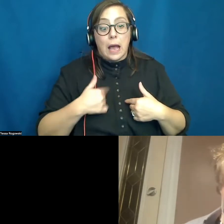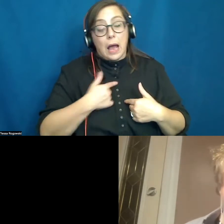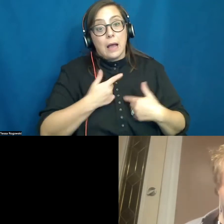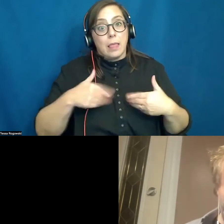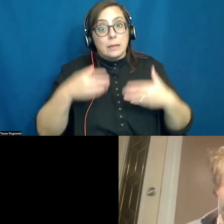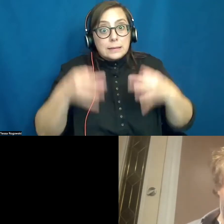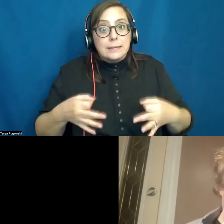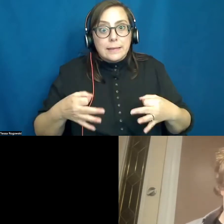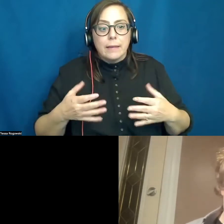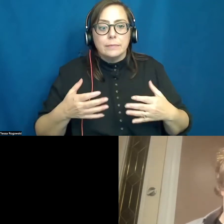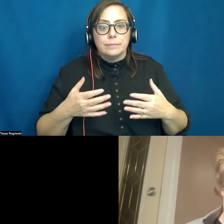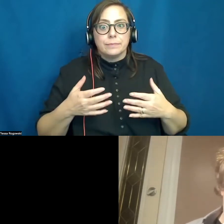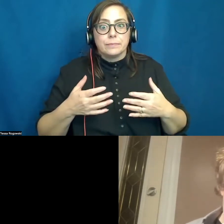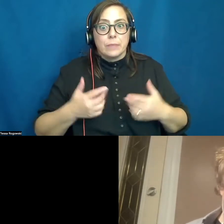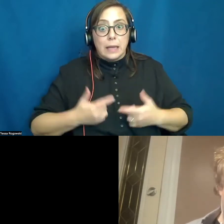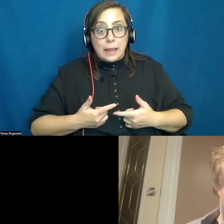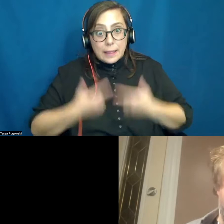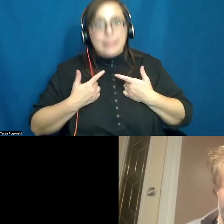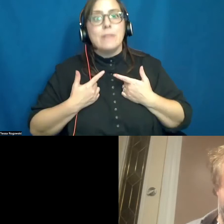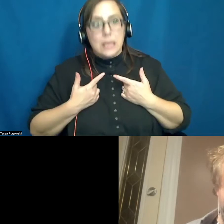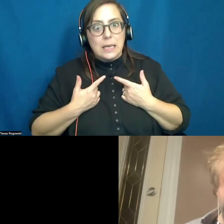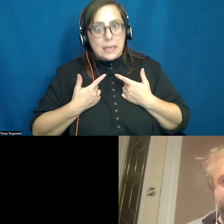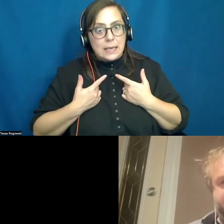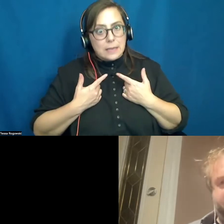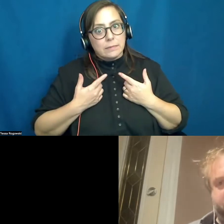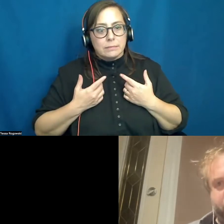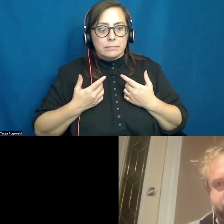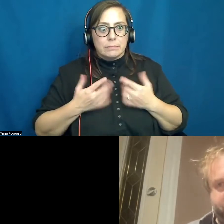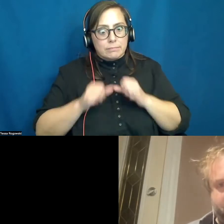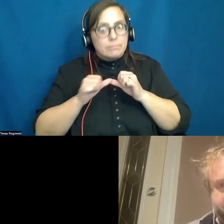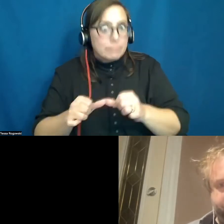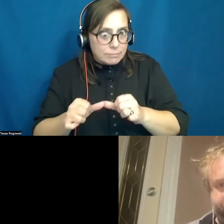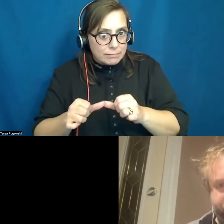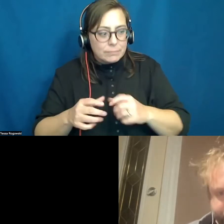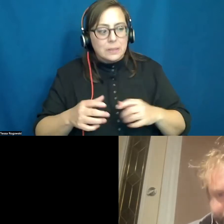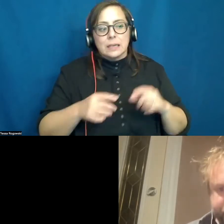continue living at that particular point in my life. So there's a little background on the book.